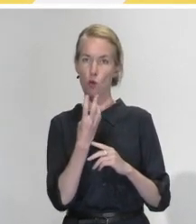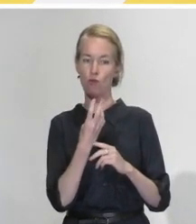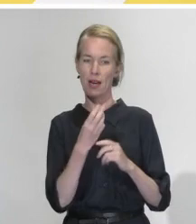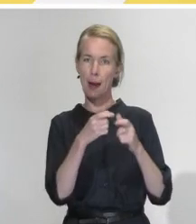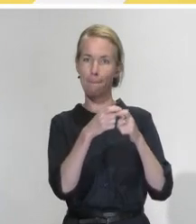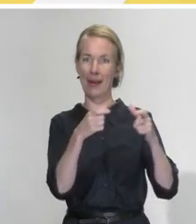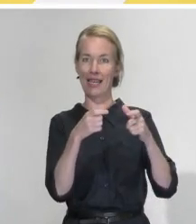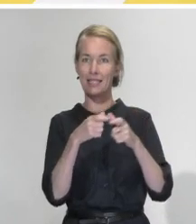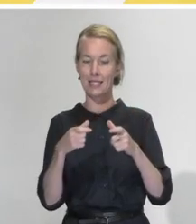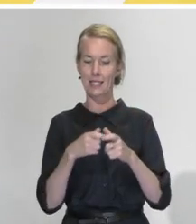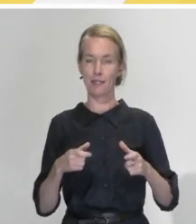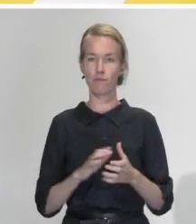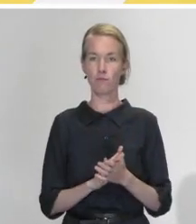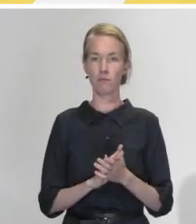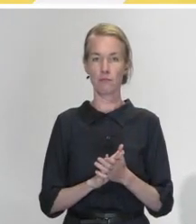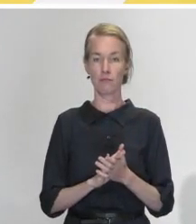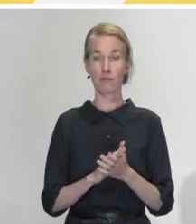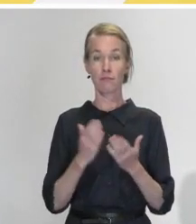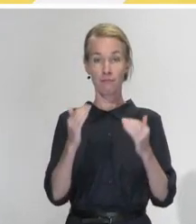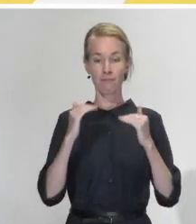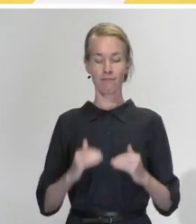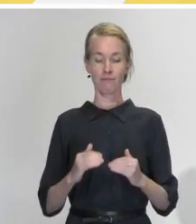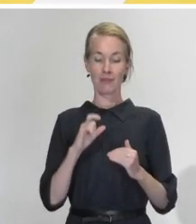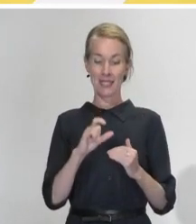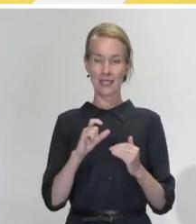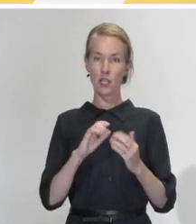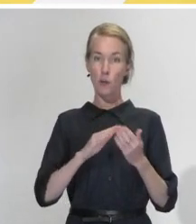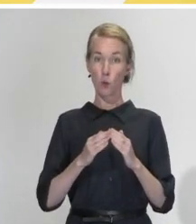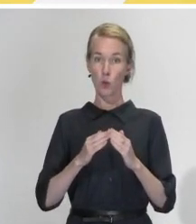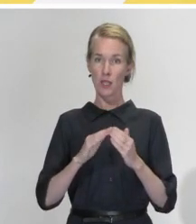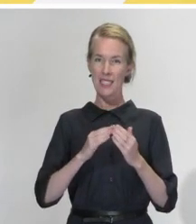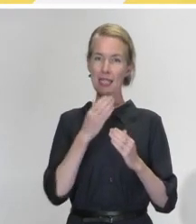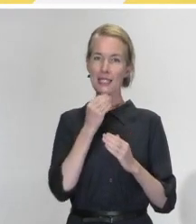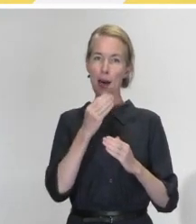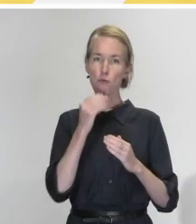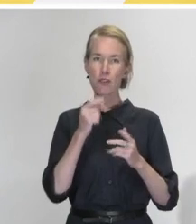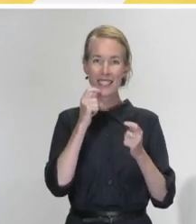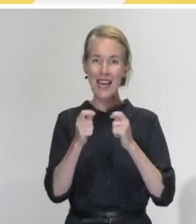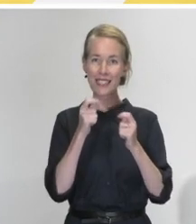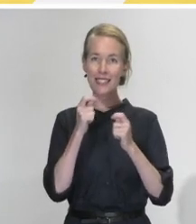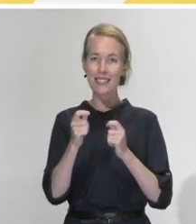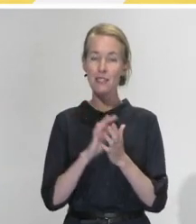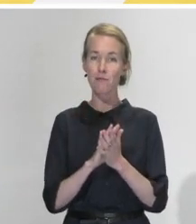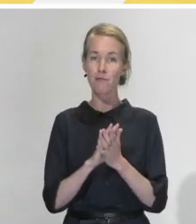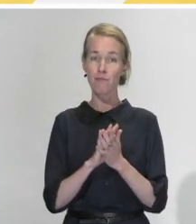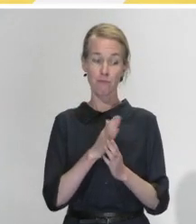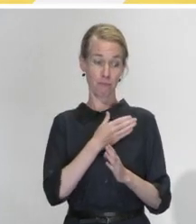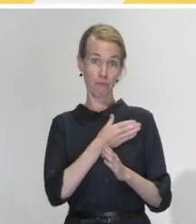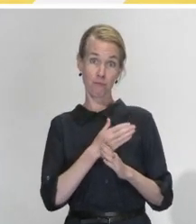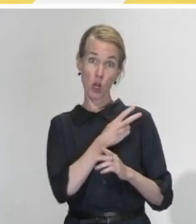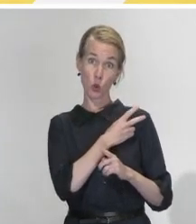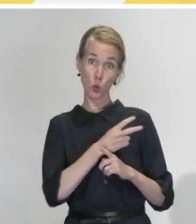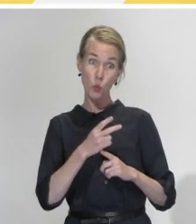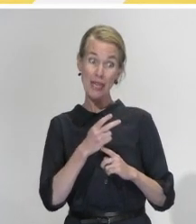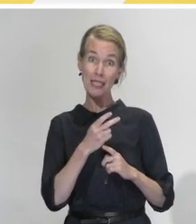A quick update on community-based assessment centres. Those have been operating in some locations for the last couple of